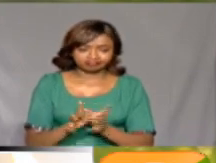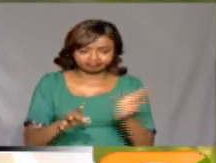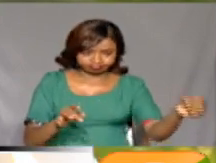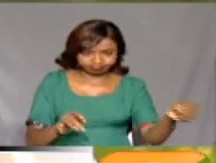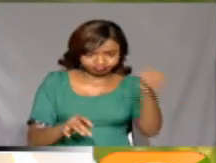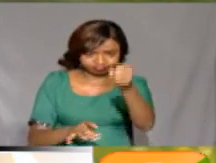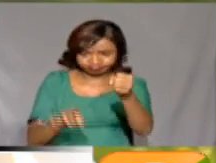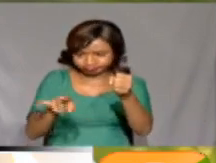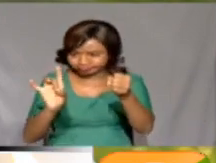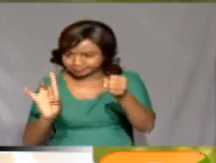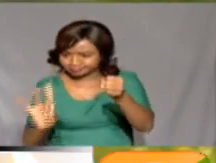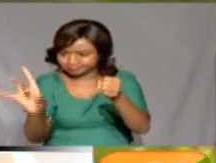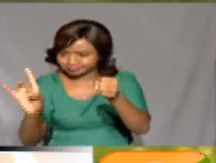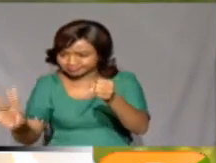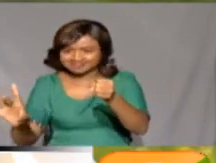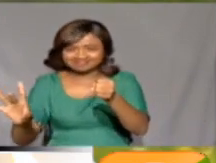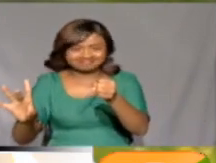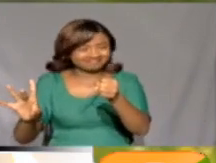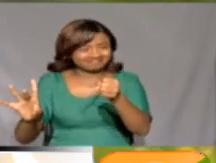a lot of resistance. Mm-hmm.